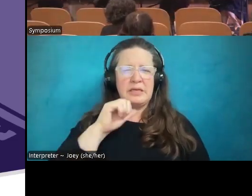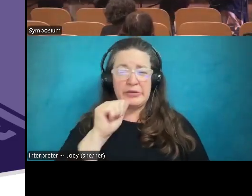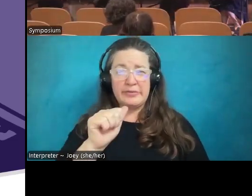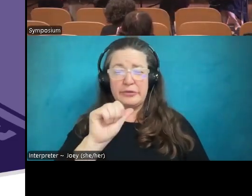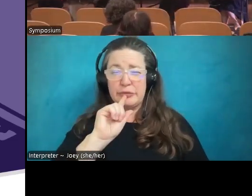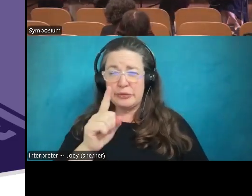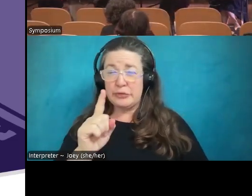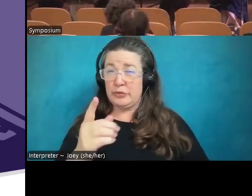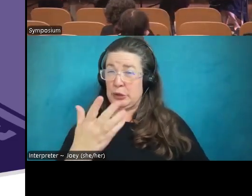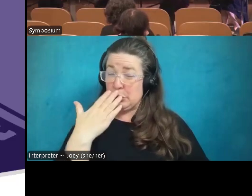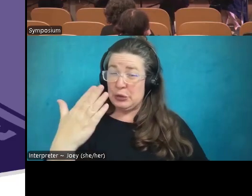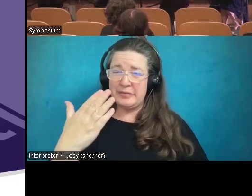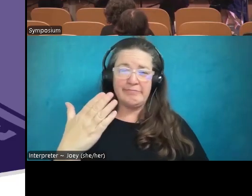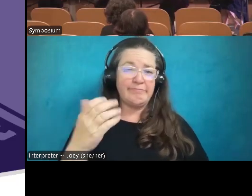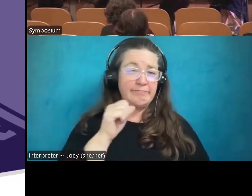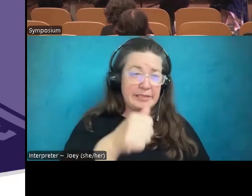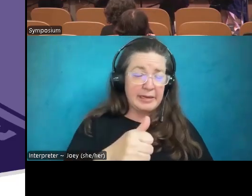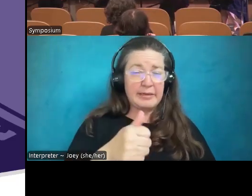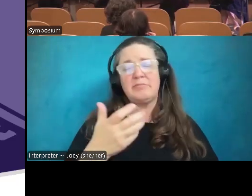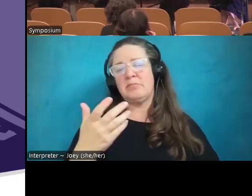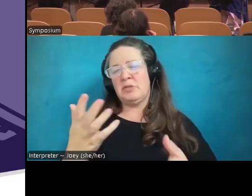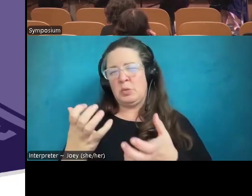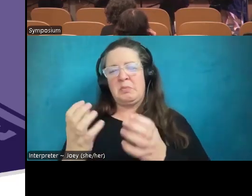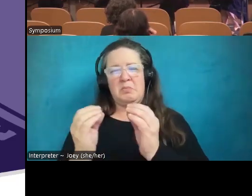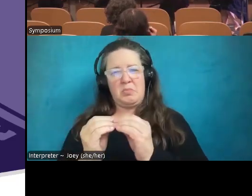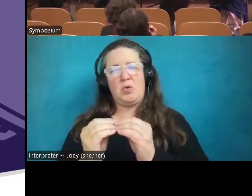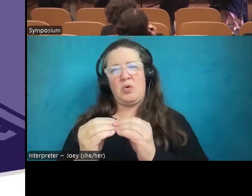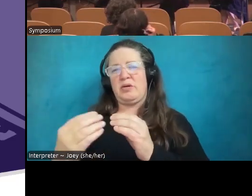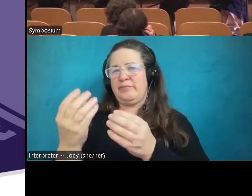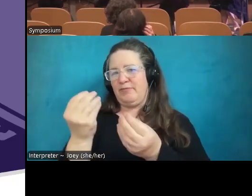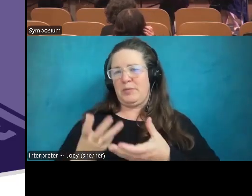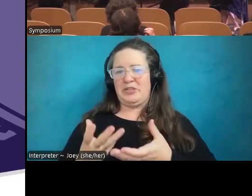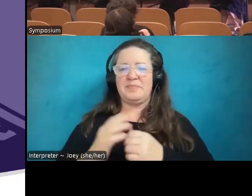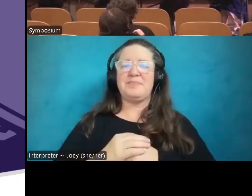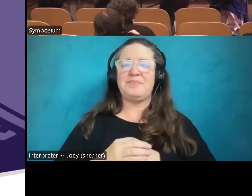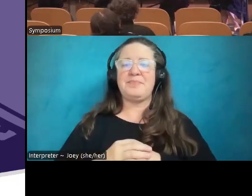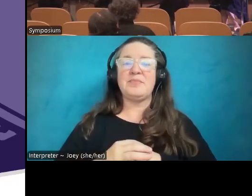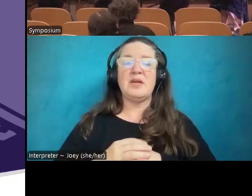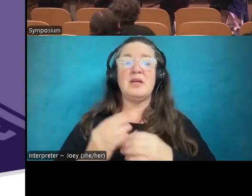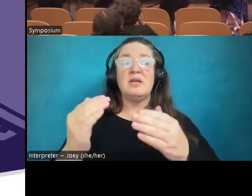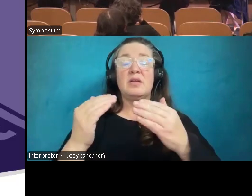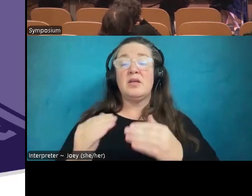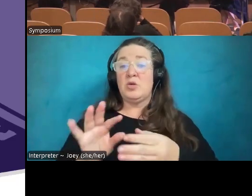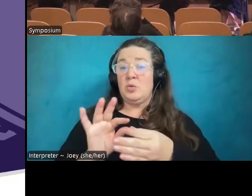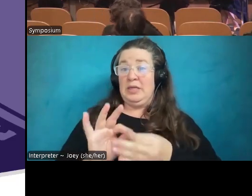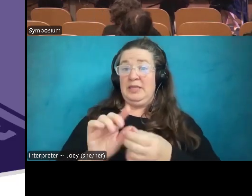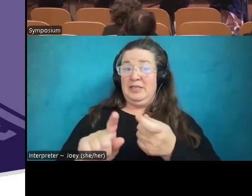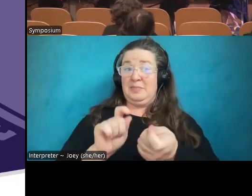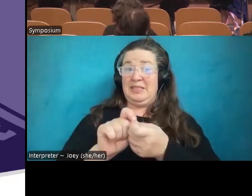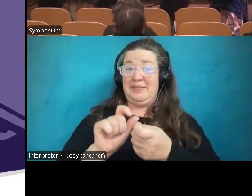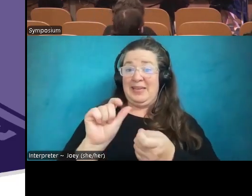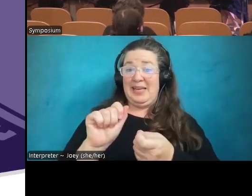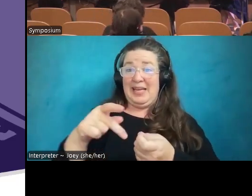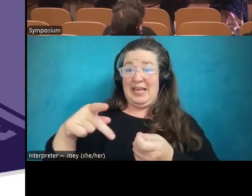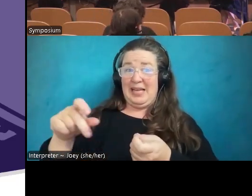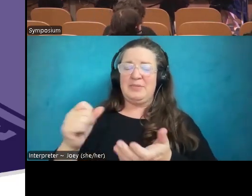All right, I can start talking about this. So in terms of specific apps, the only one that I've really come across is